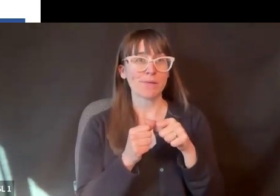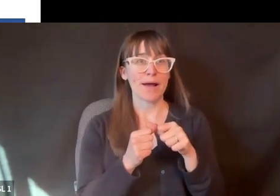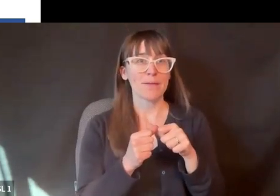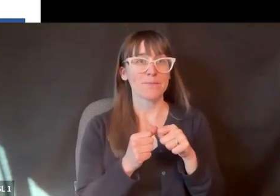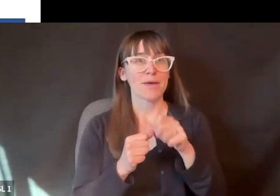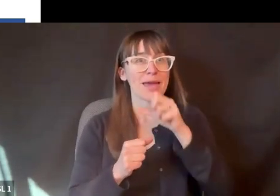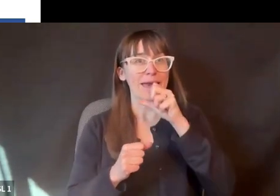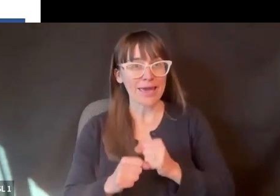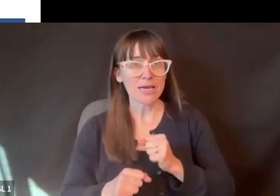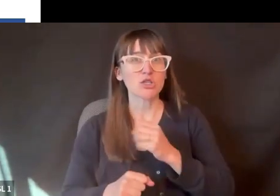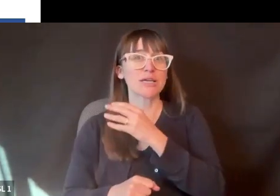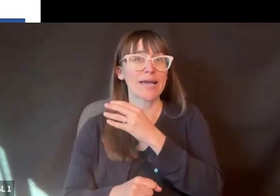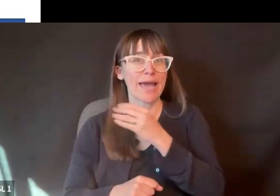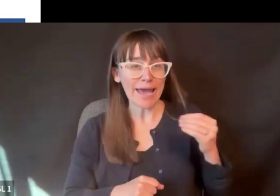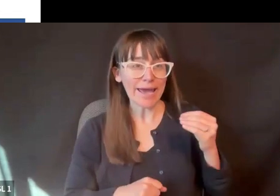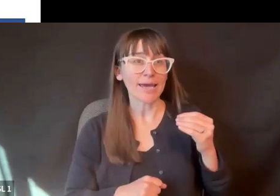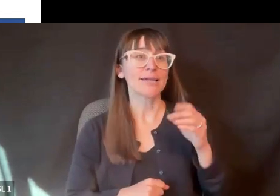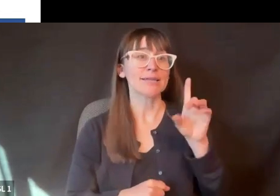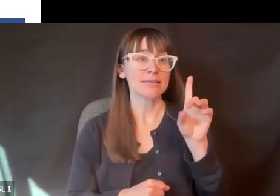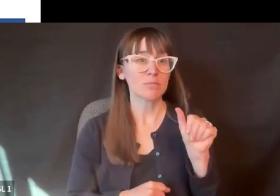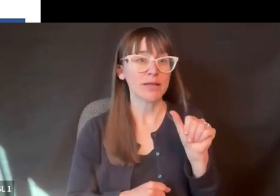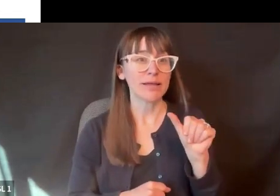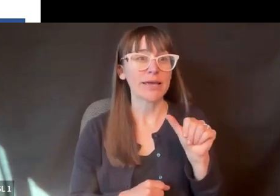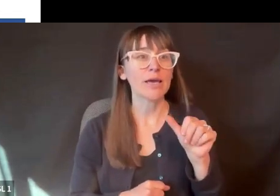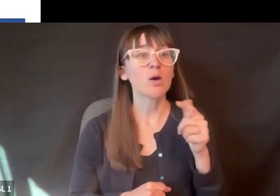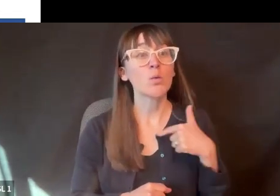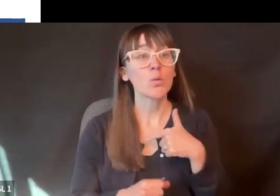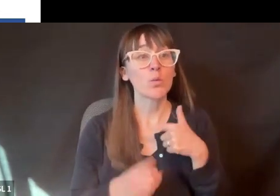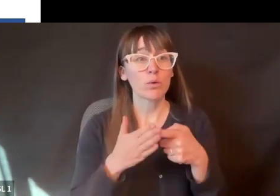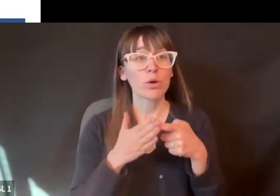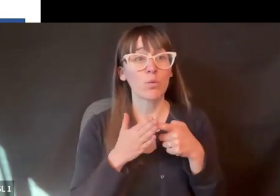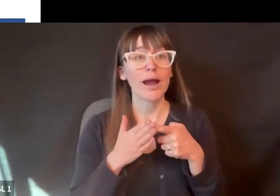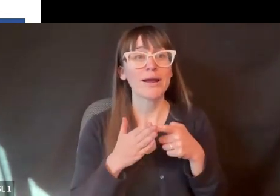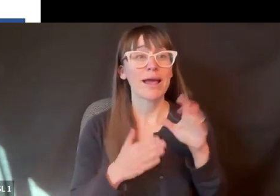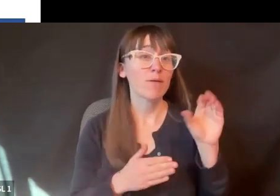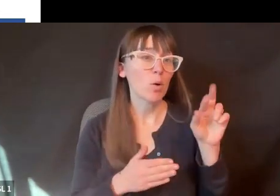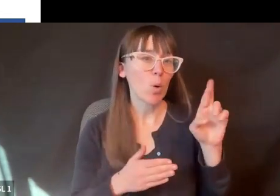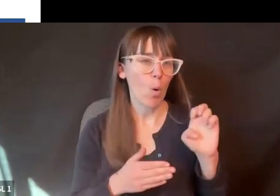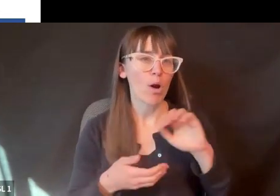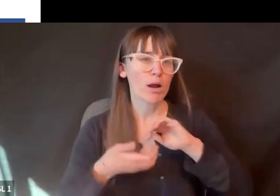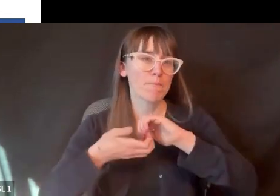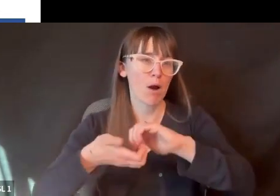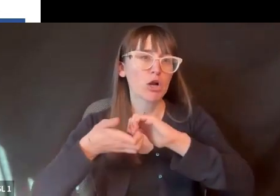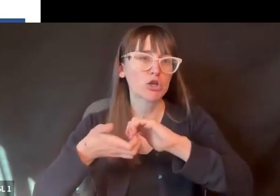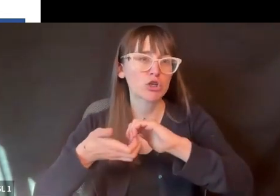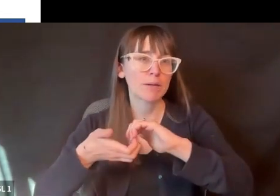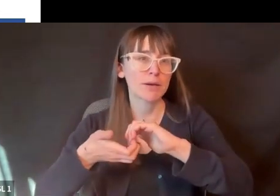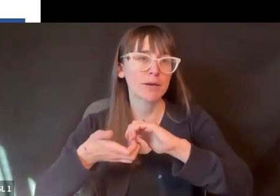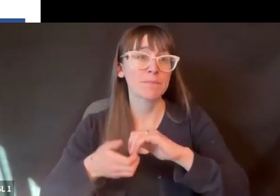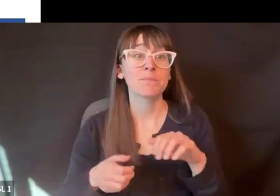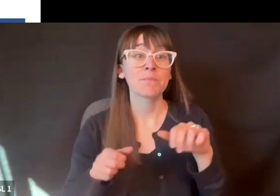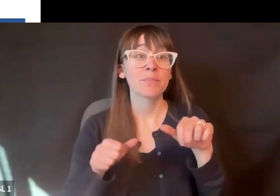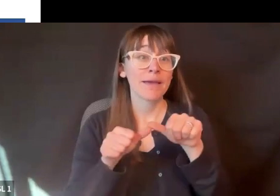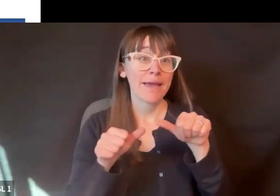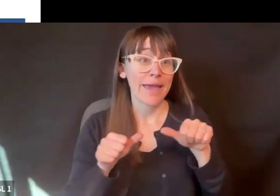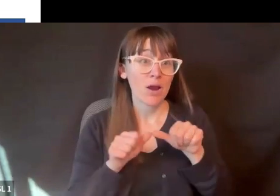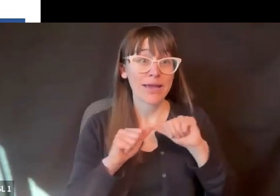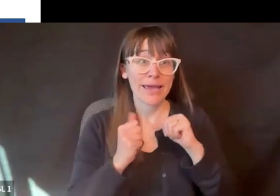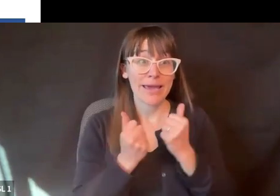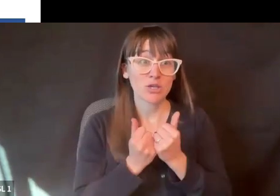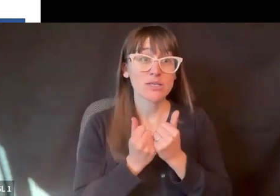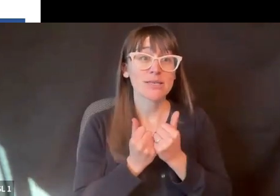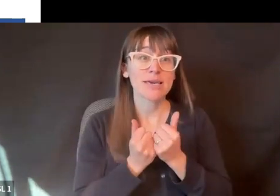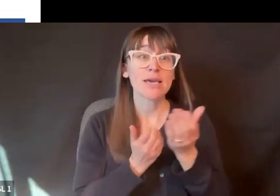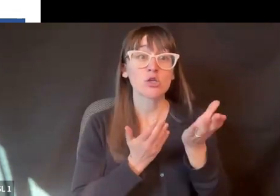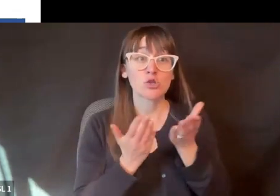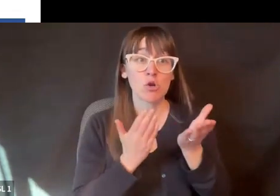remember, it's aging and disability, is that we require this to be a core partnership between an area